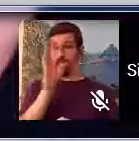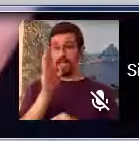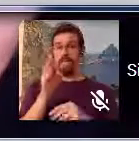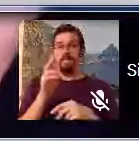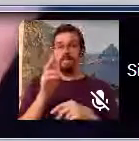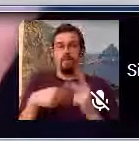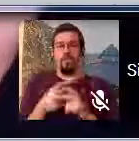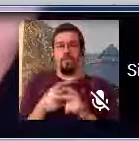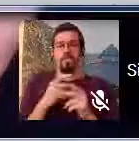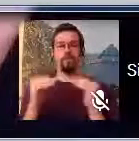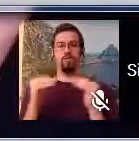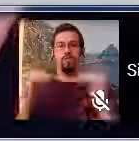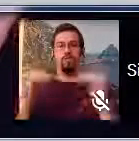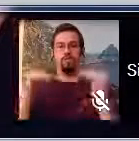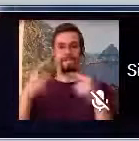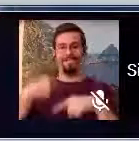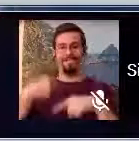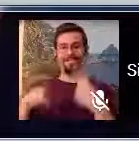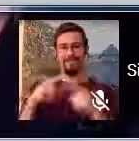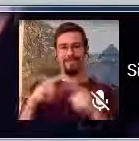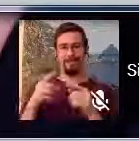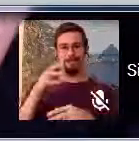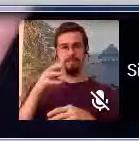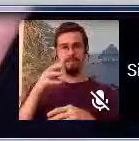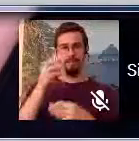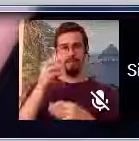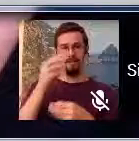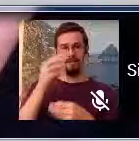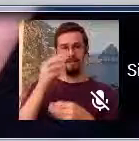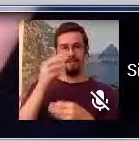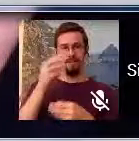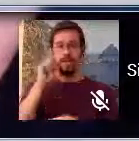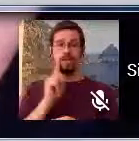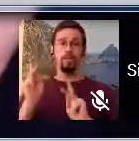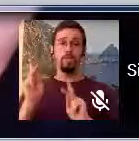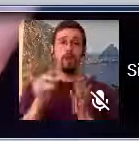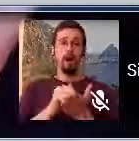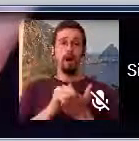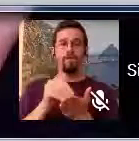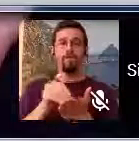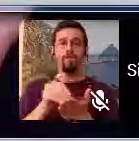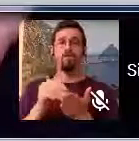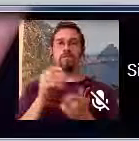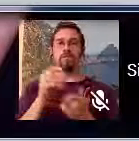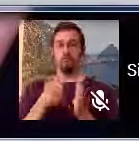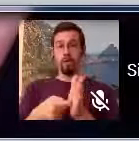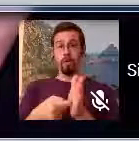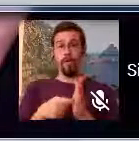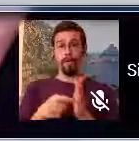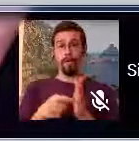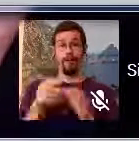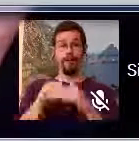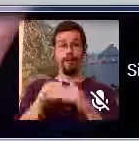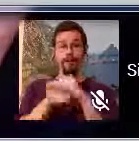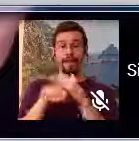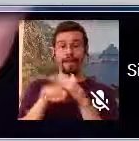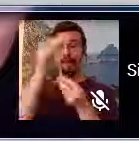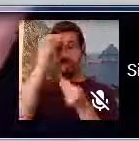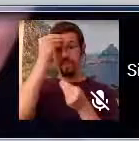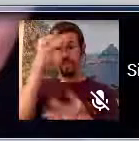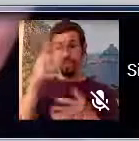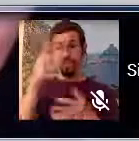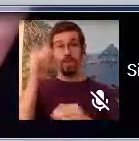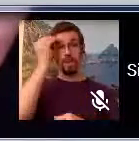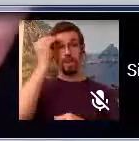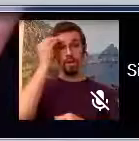content. Deaf people are often required to access information and knowledge in a language that is not